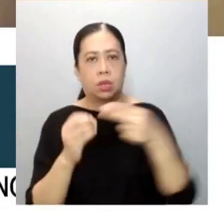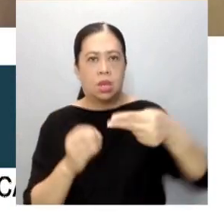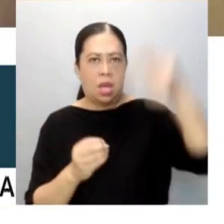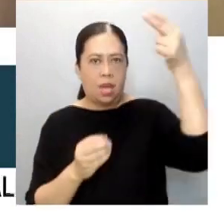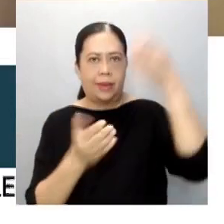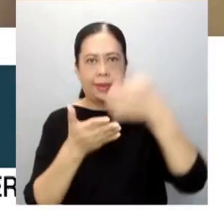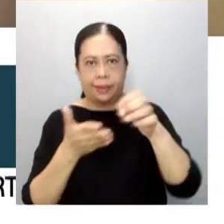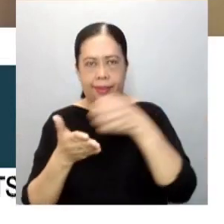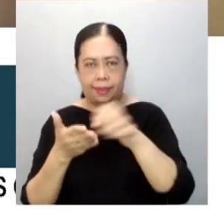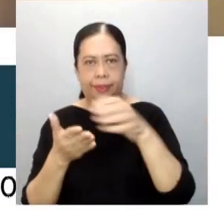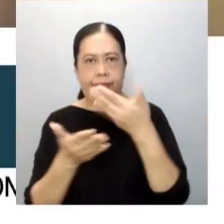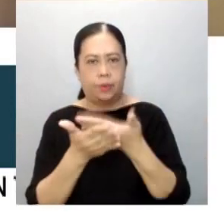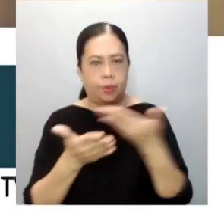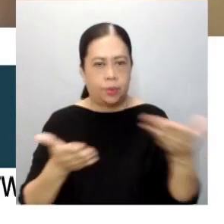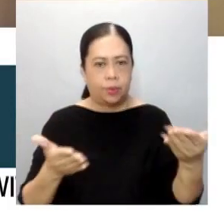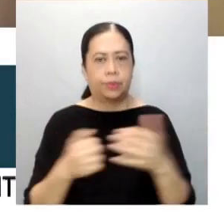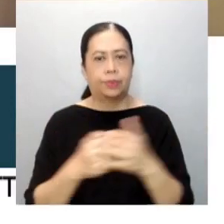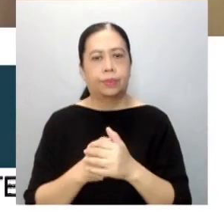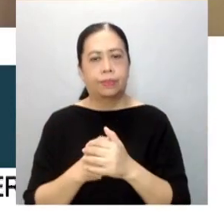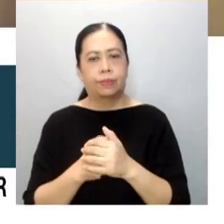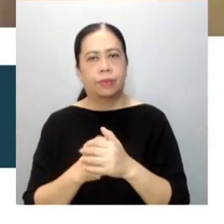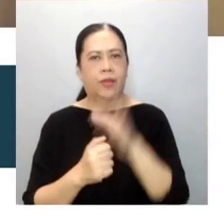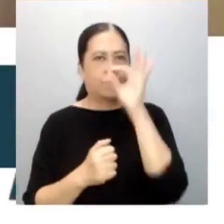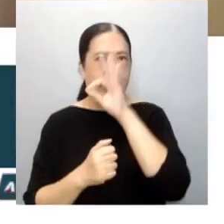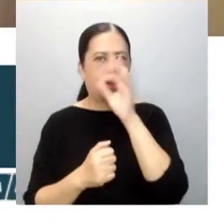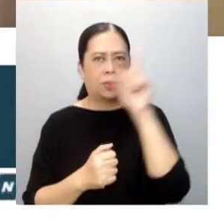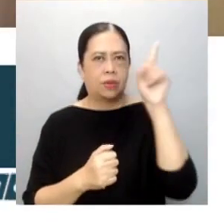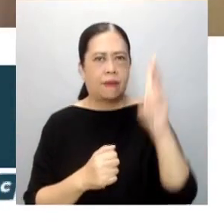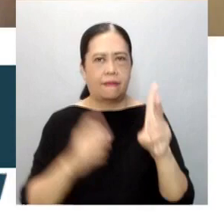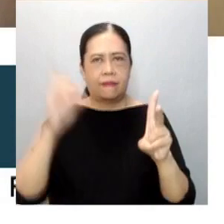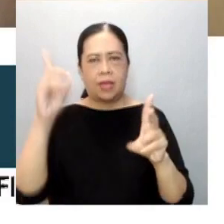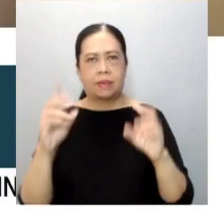bilihin, hati ang Pilipino,